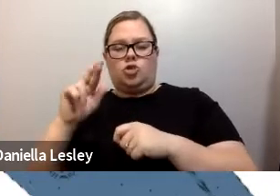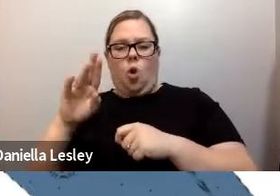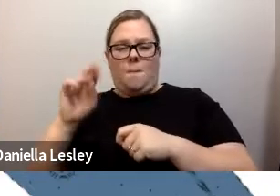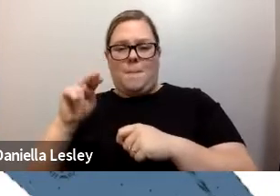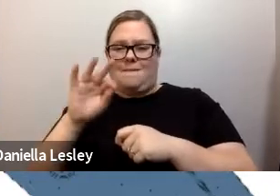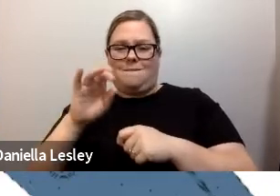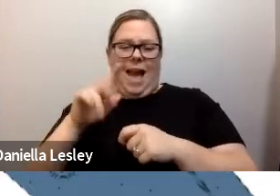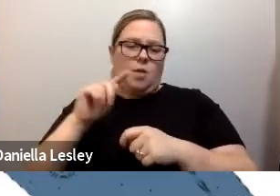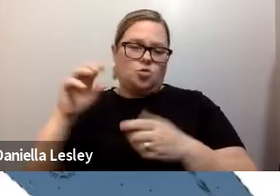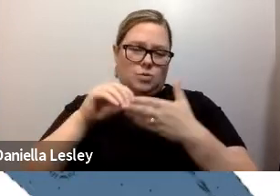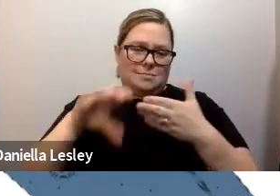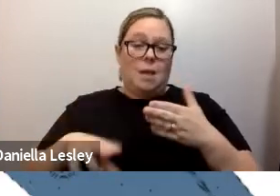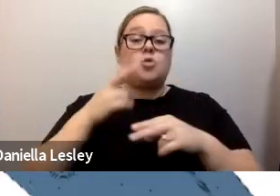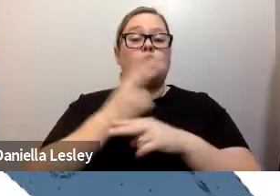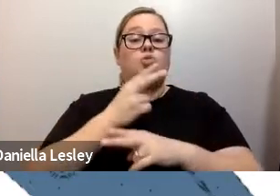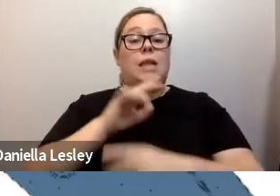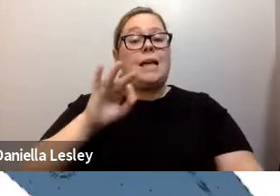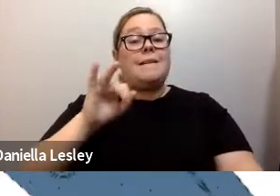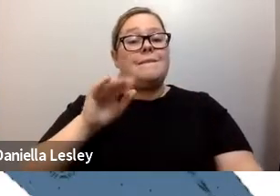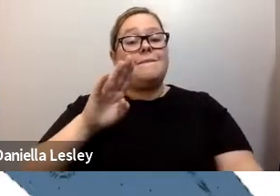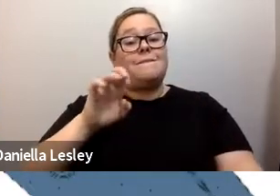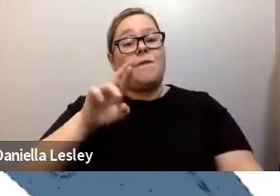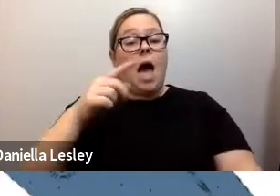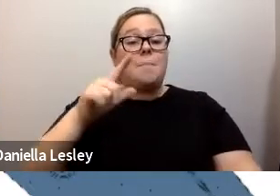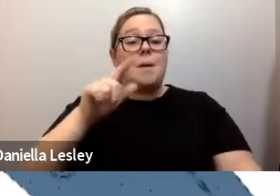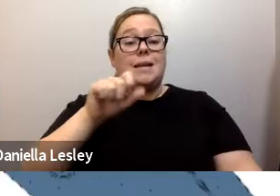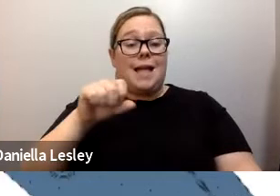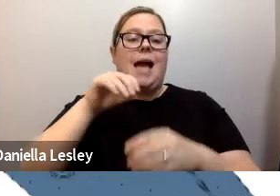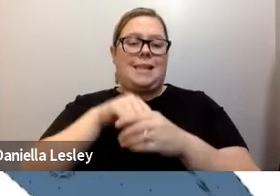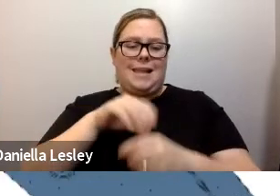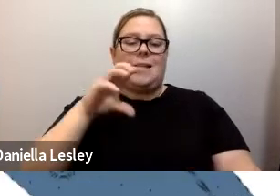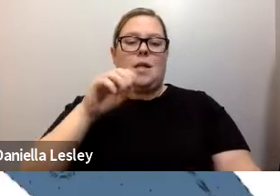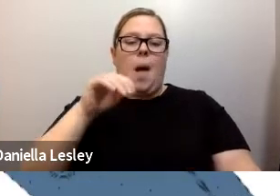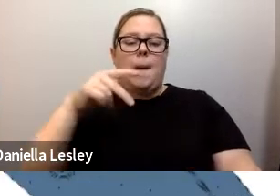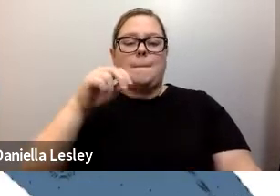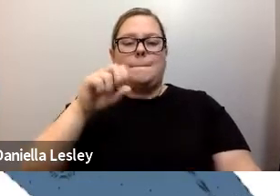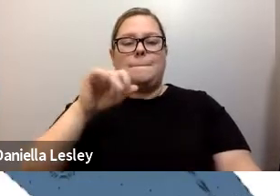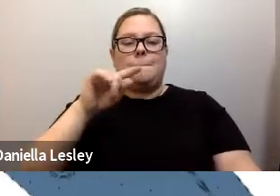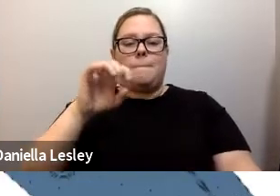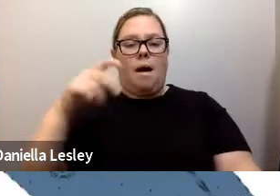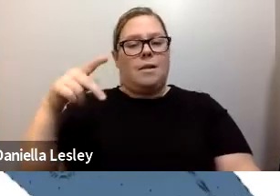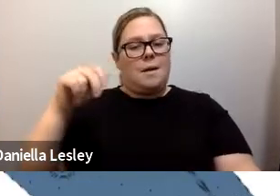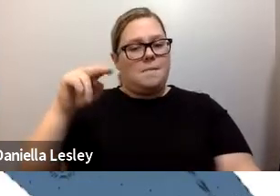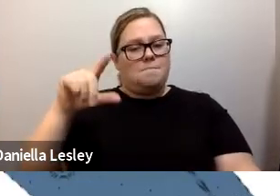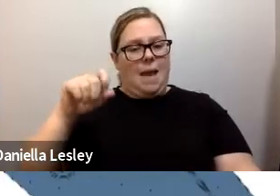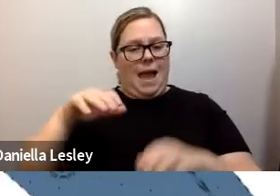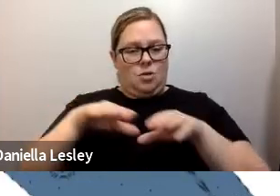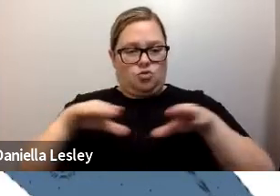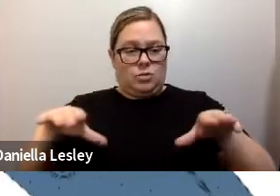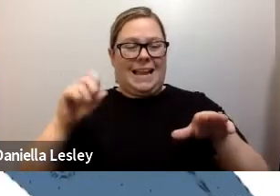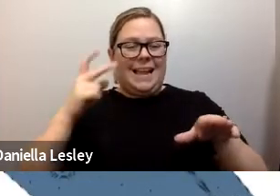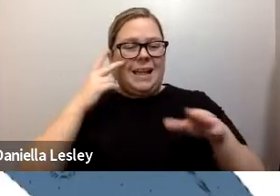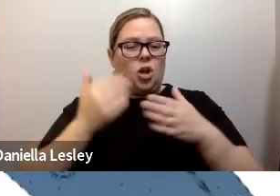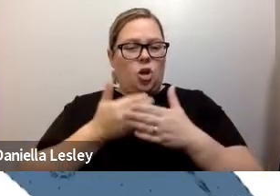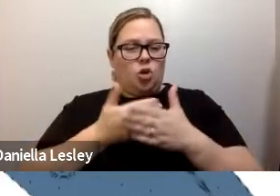expensive. We're using fiberglass now in our composite panels. You can see the new geometries that we're